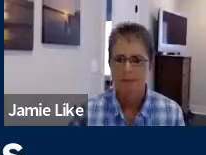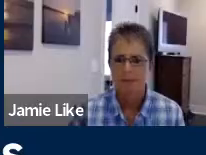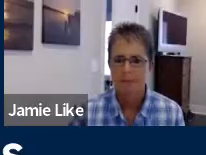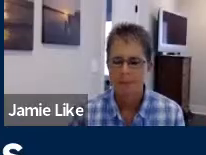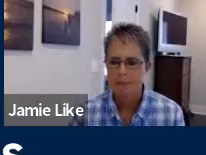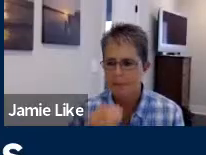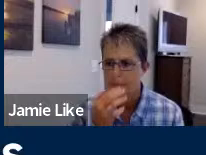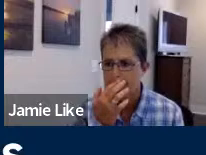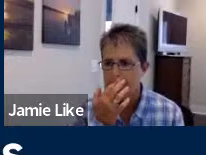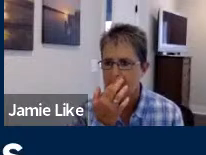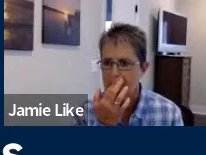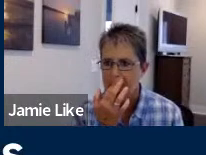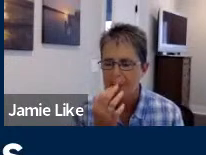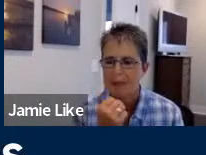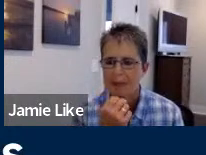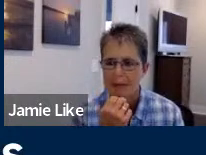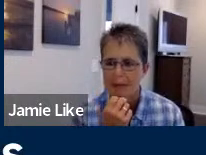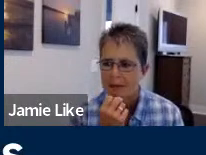Sorry.